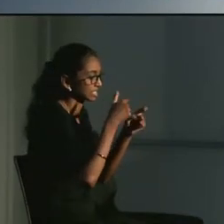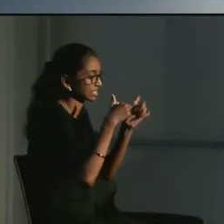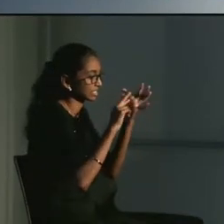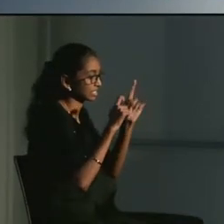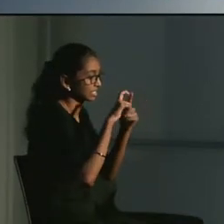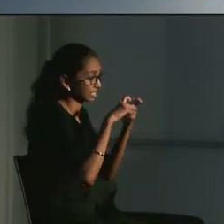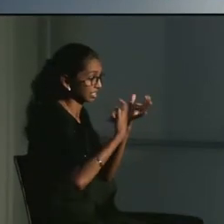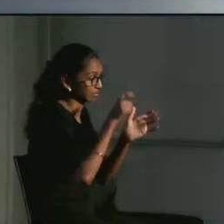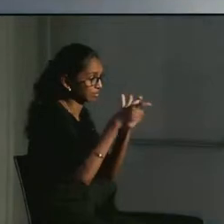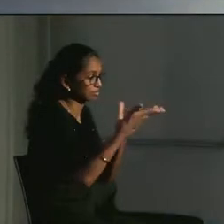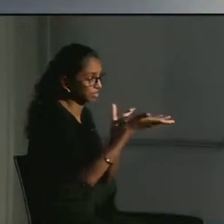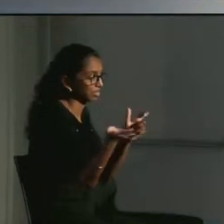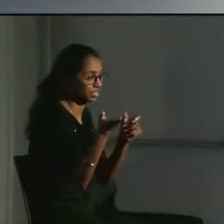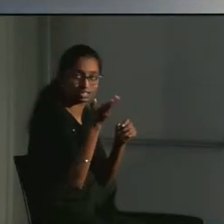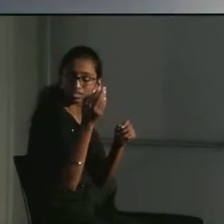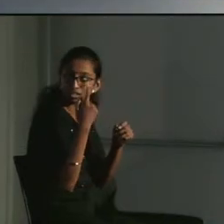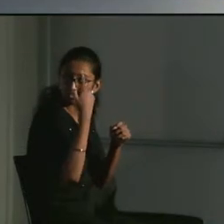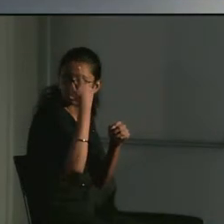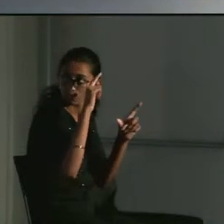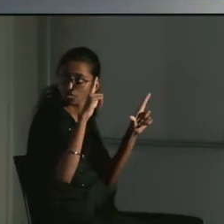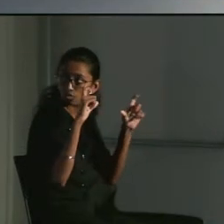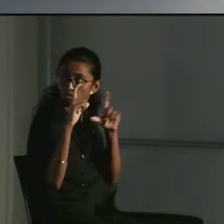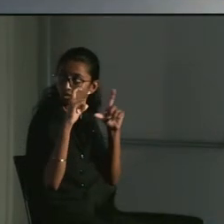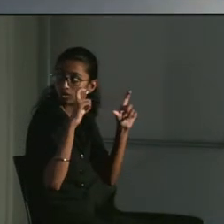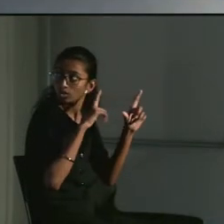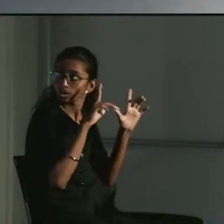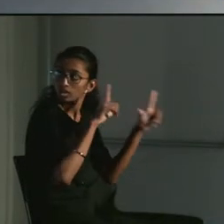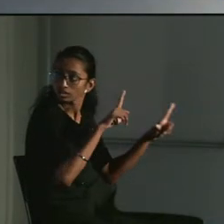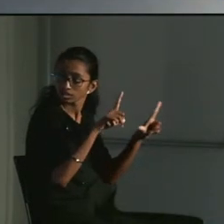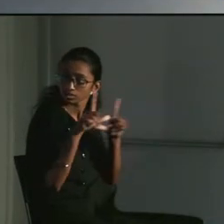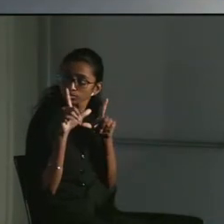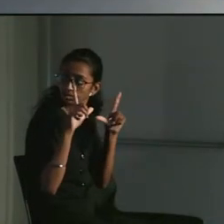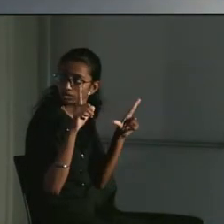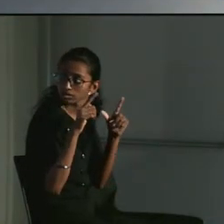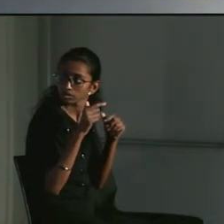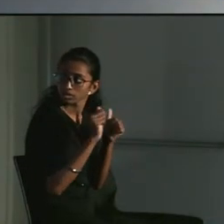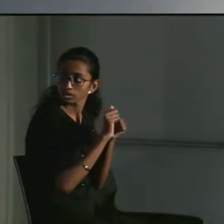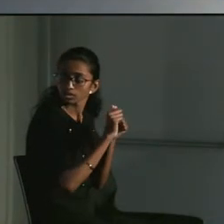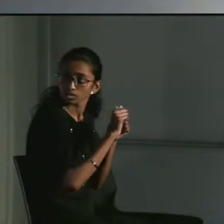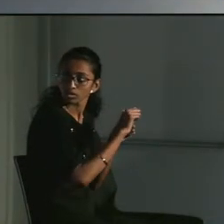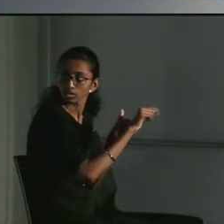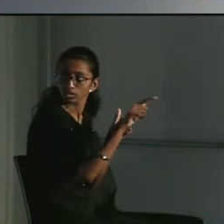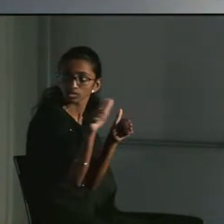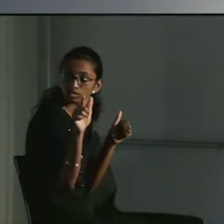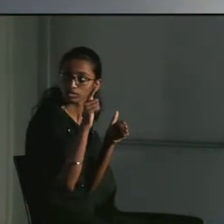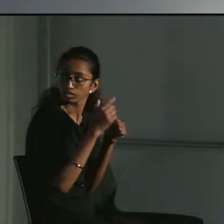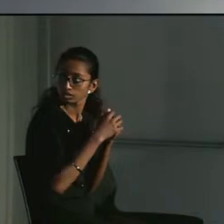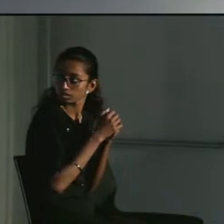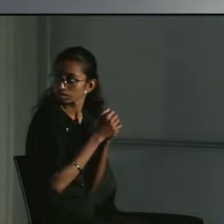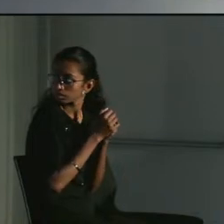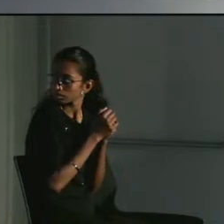people in the city on a photo exhibit called Truth View, where all their fantasies of